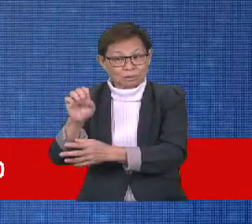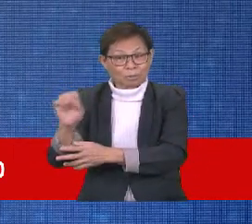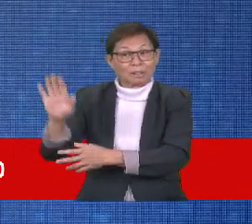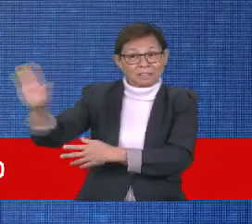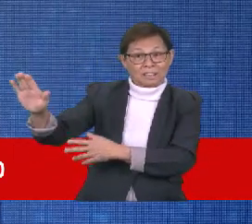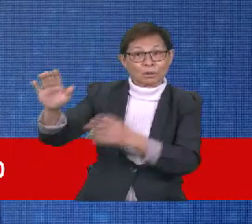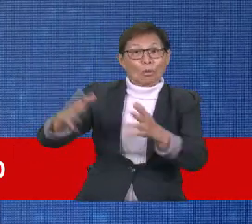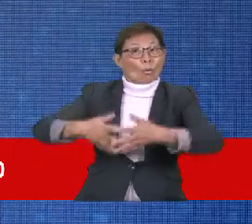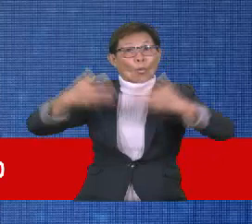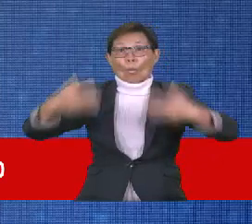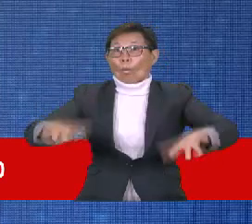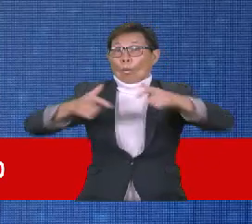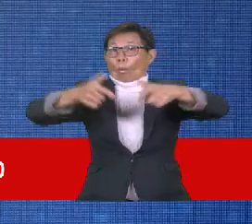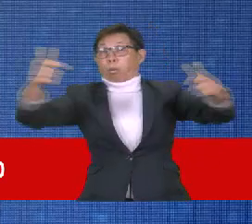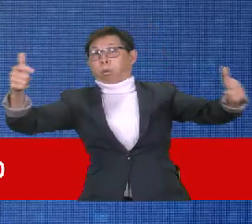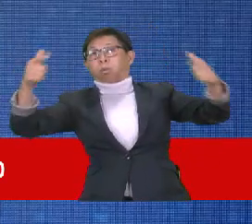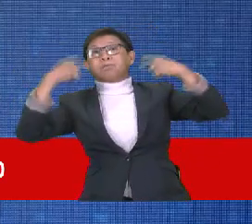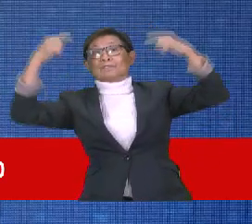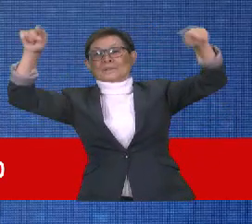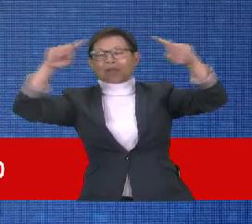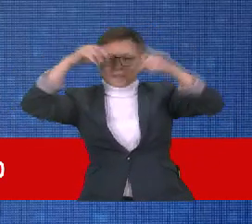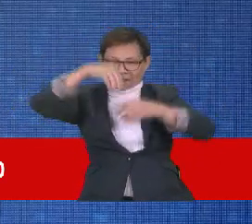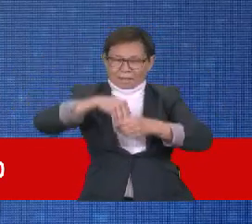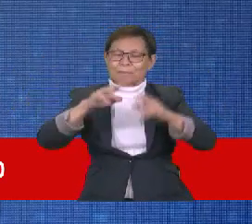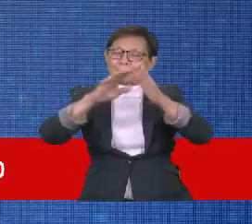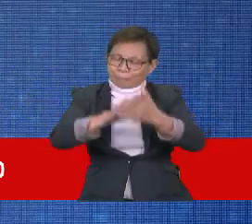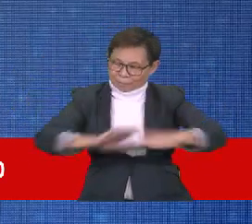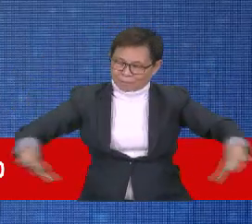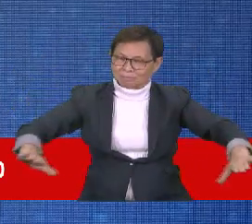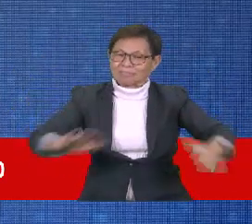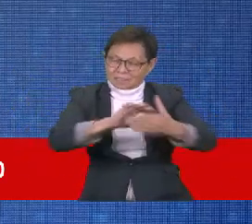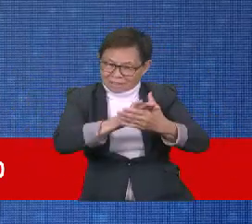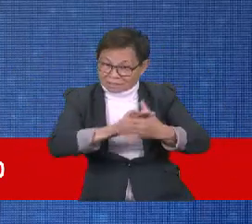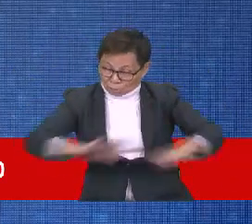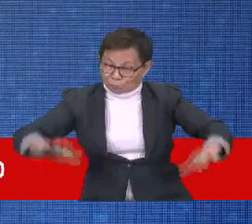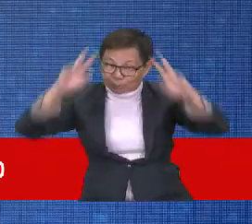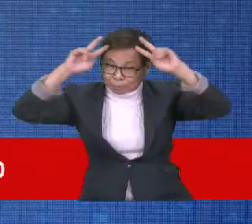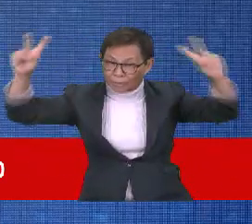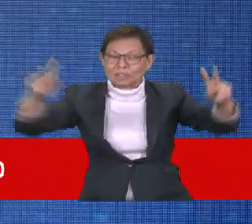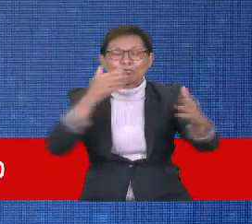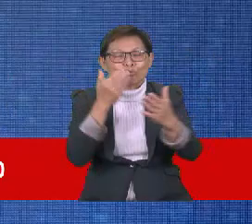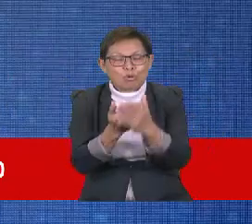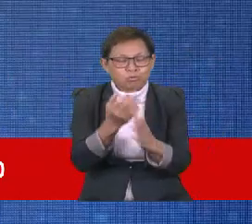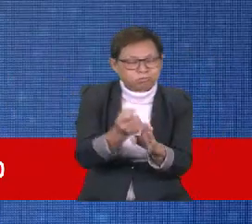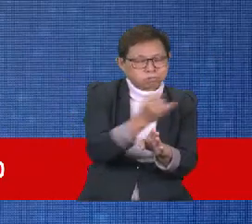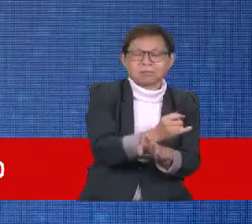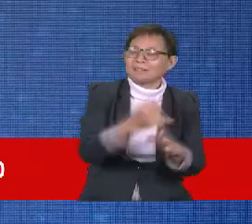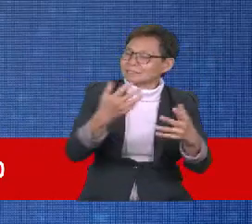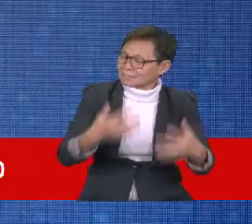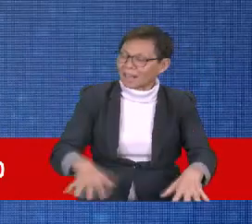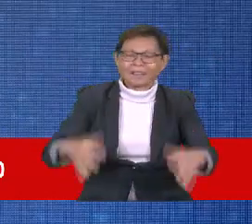vast achievements in peace, security, and good neighborhoodness, that is